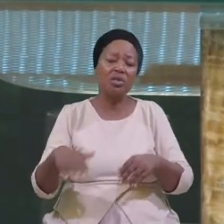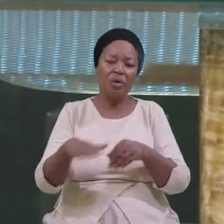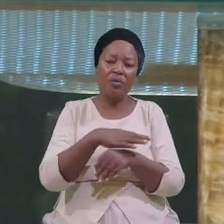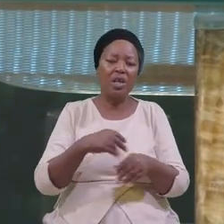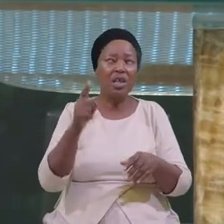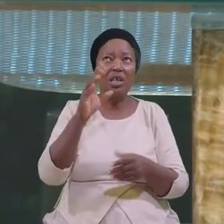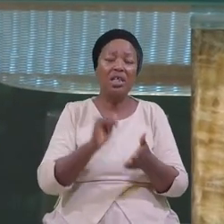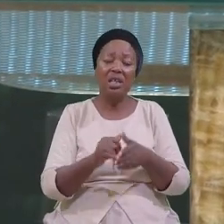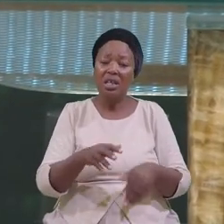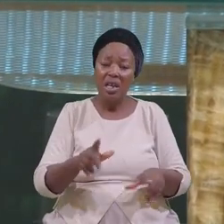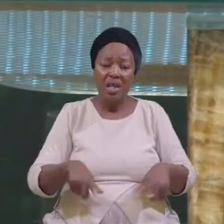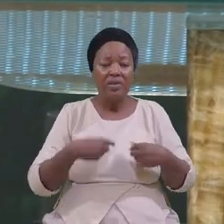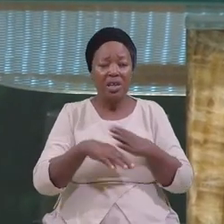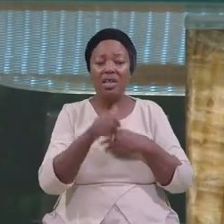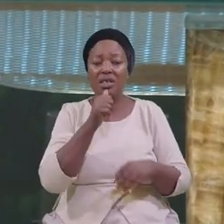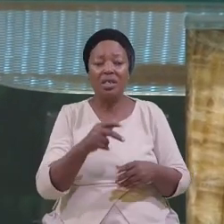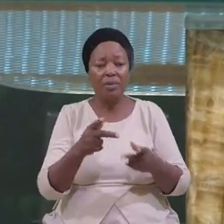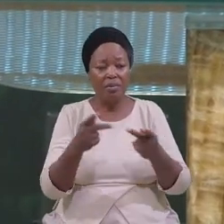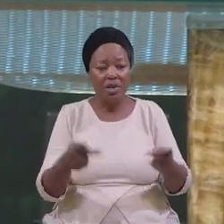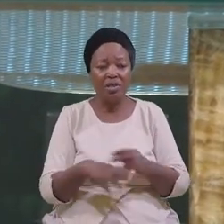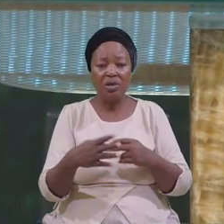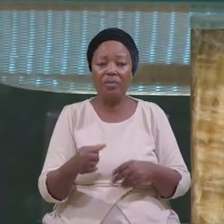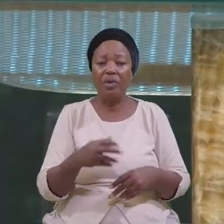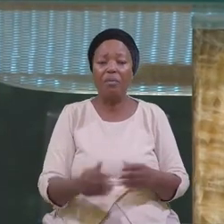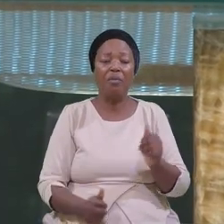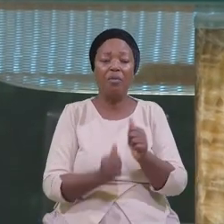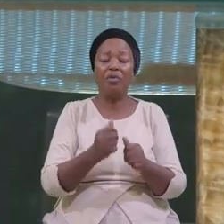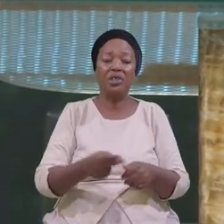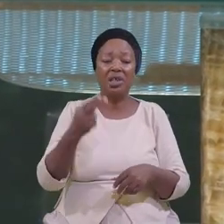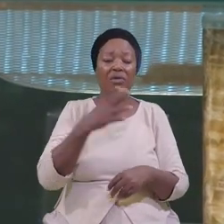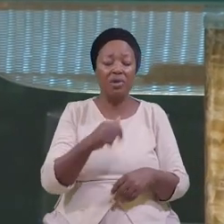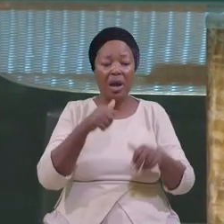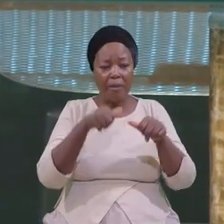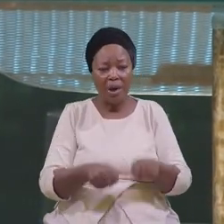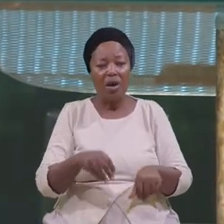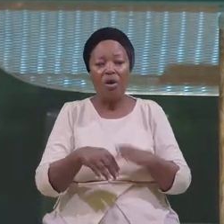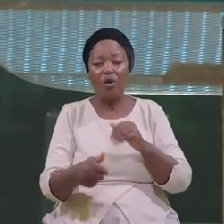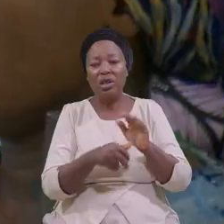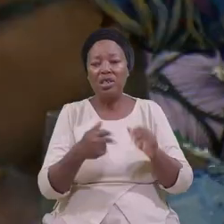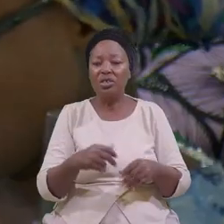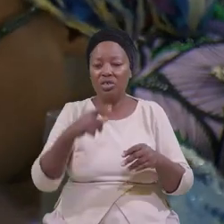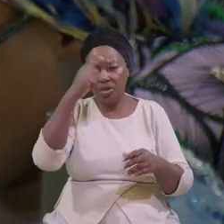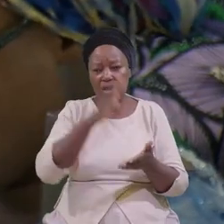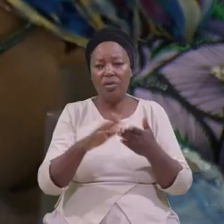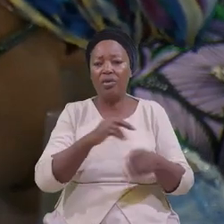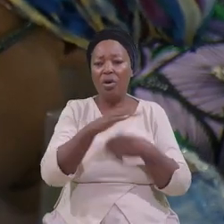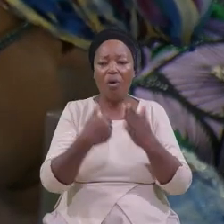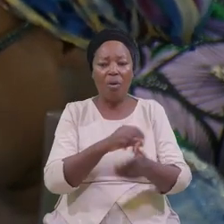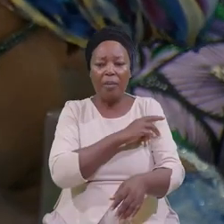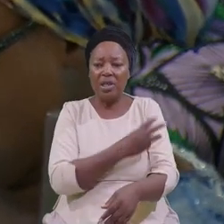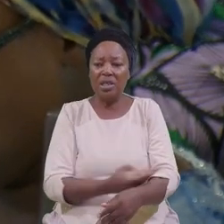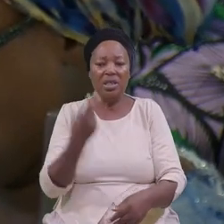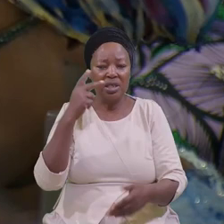of the Most High shall abide under the shadow of the Almighty. Look at verse 2. In verse 2, I